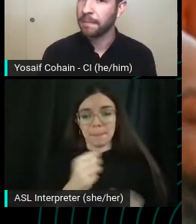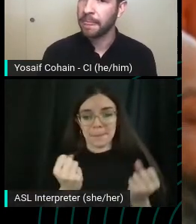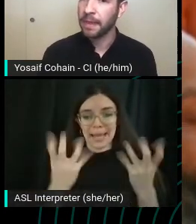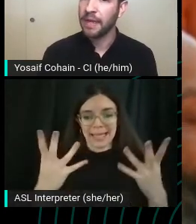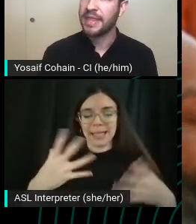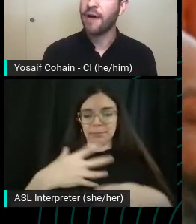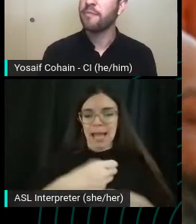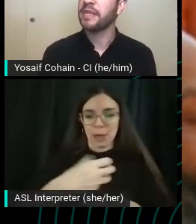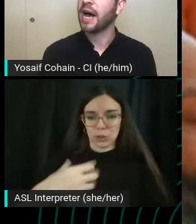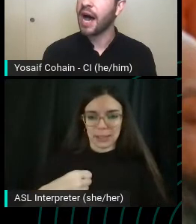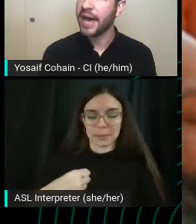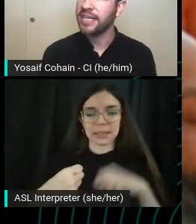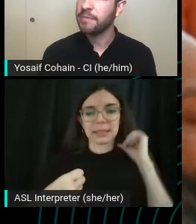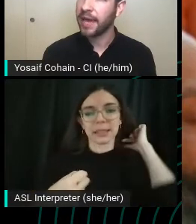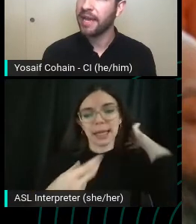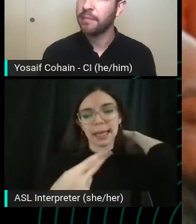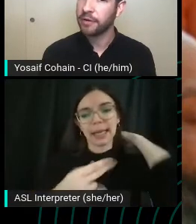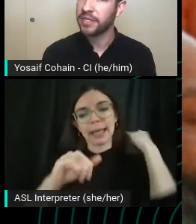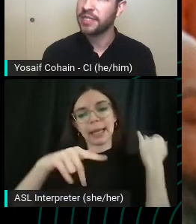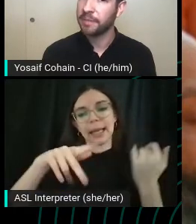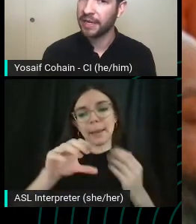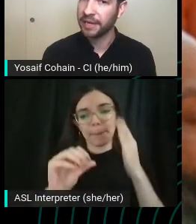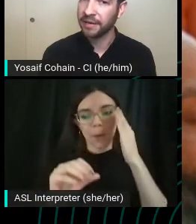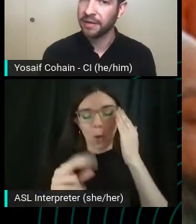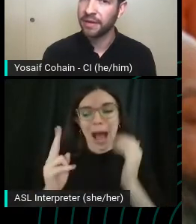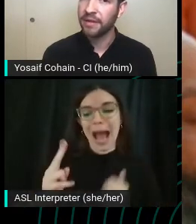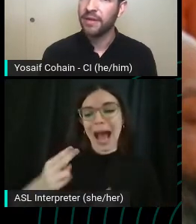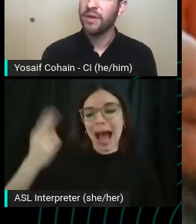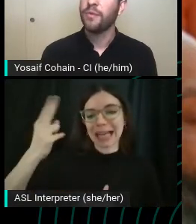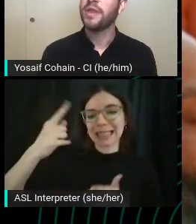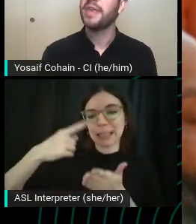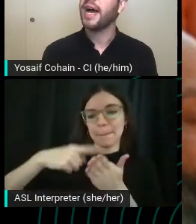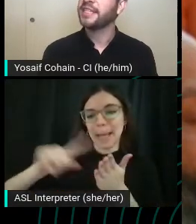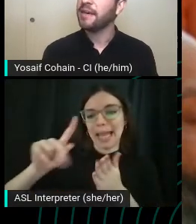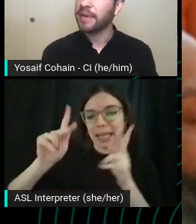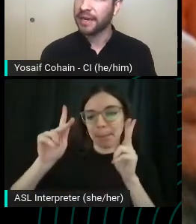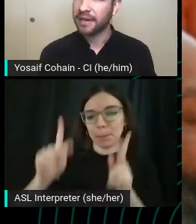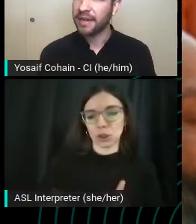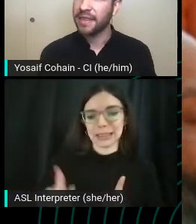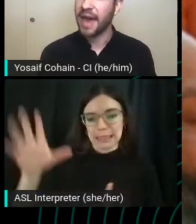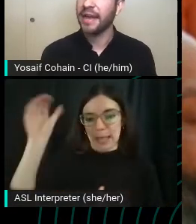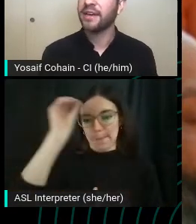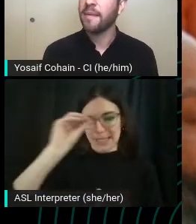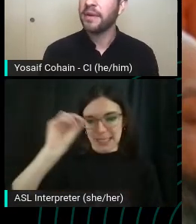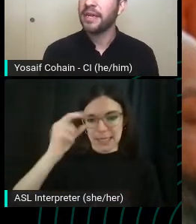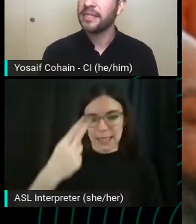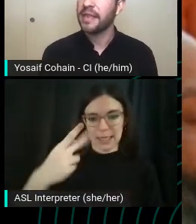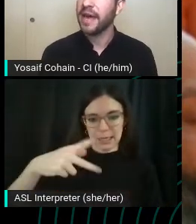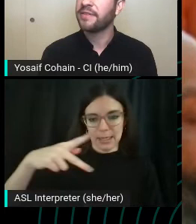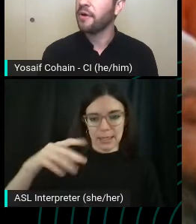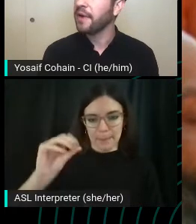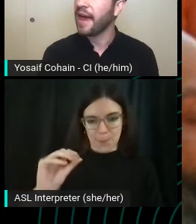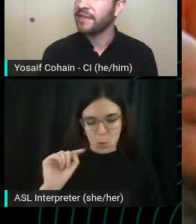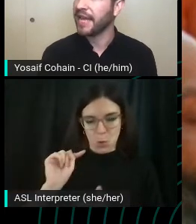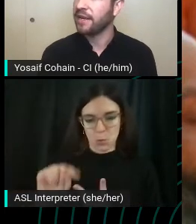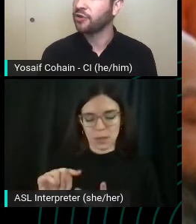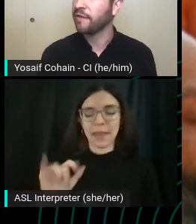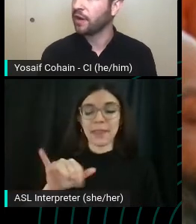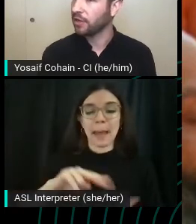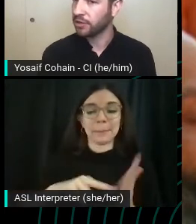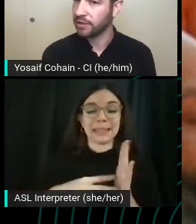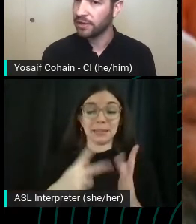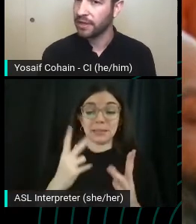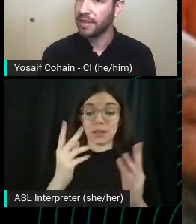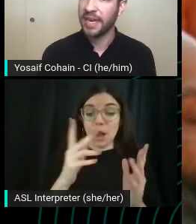HIPPO. That would be the highest paid person's opinion, with the idea being that in companies that don't have a